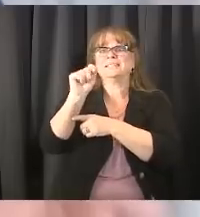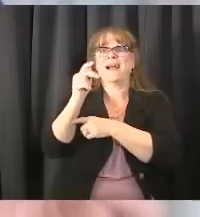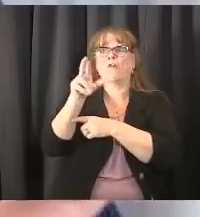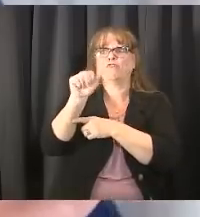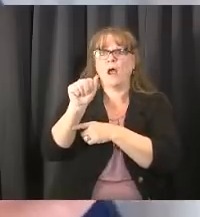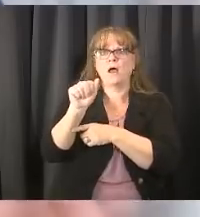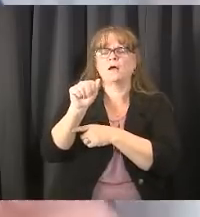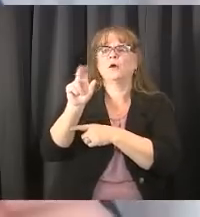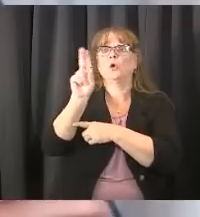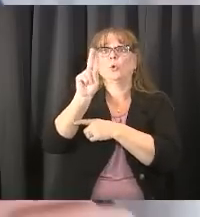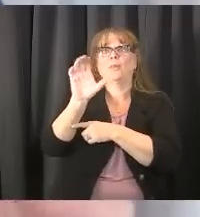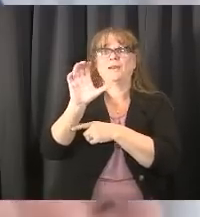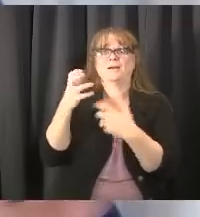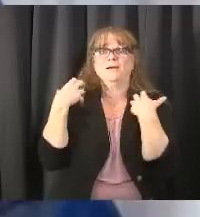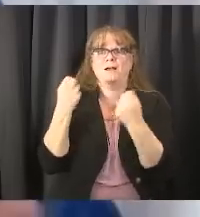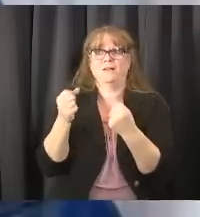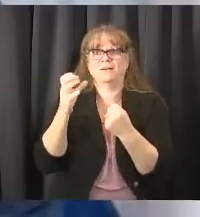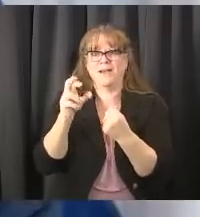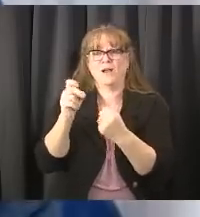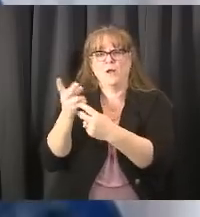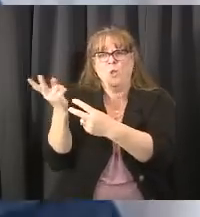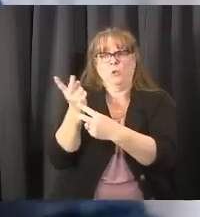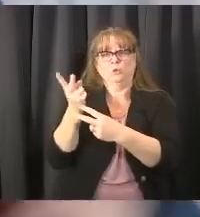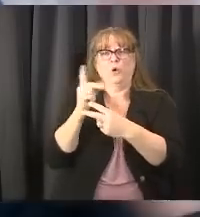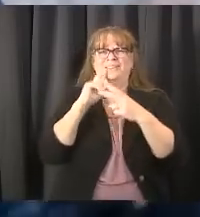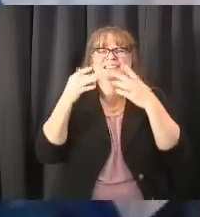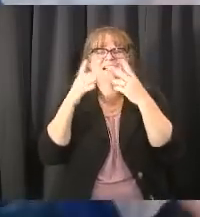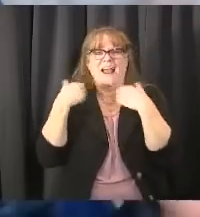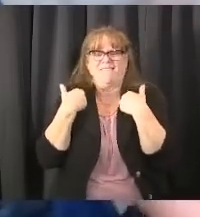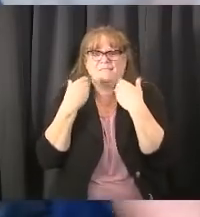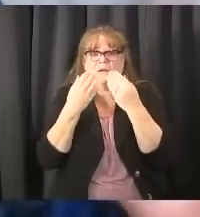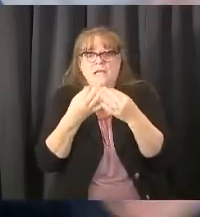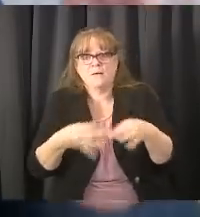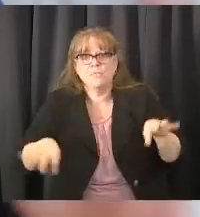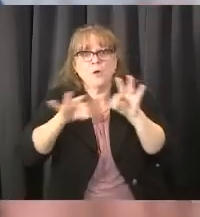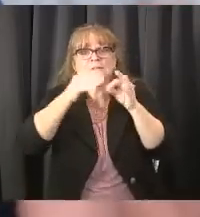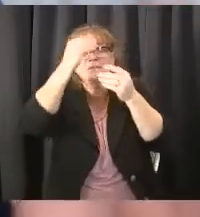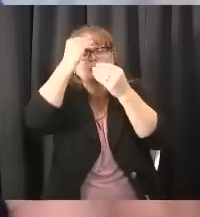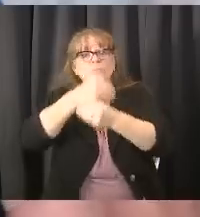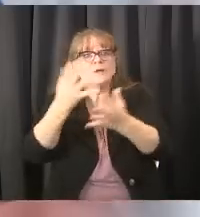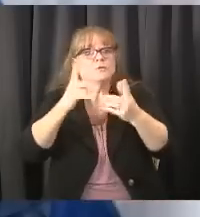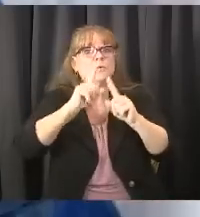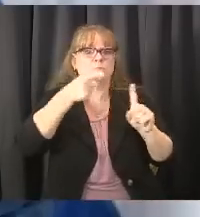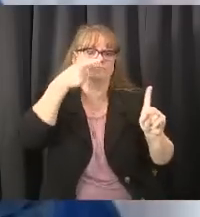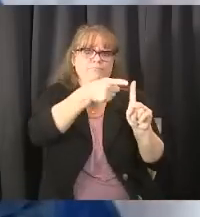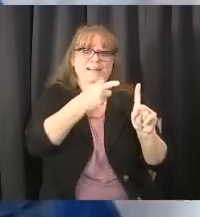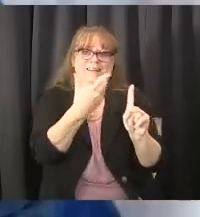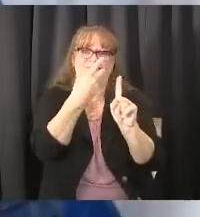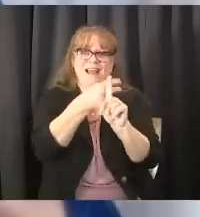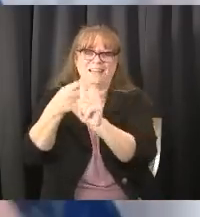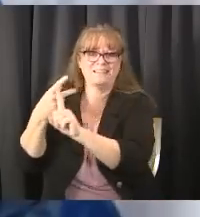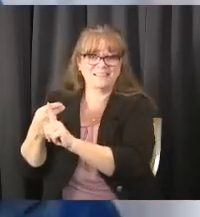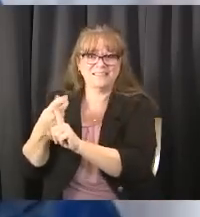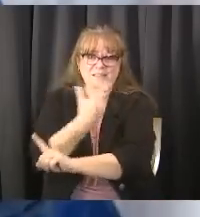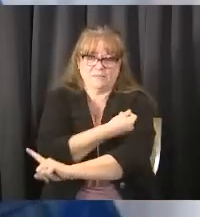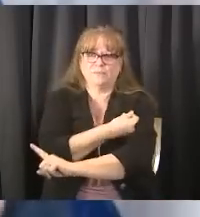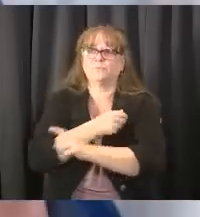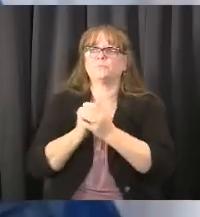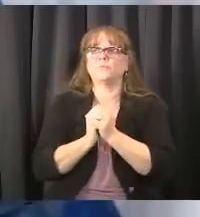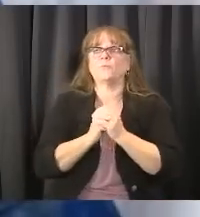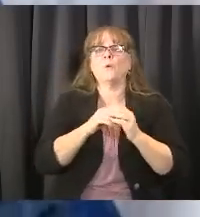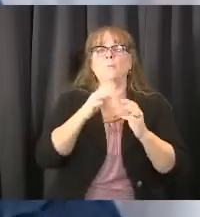of those who are at greatest risk. And they're going to provide, sort of lift up that kimono to show you how they're working